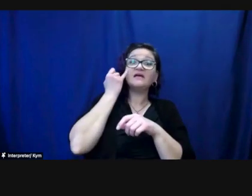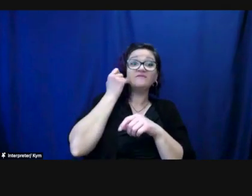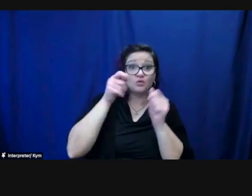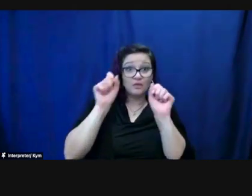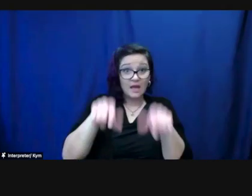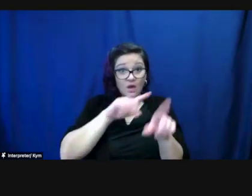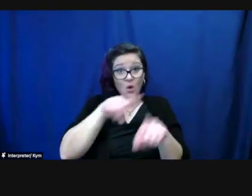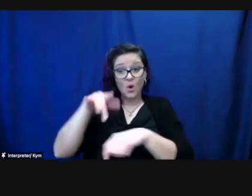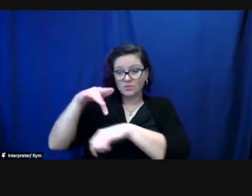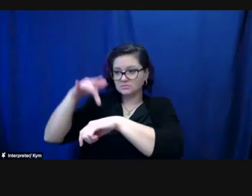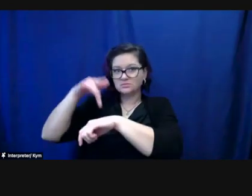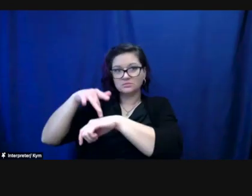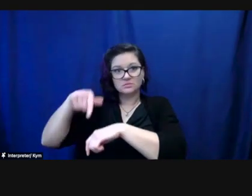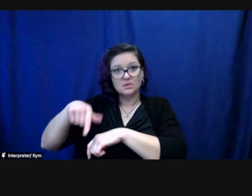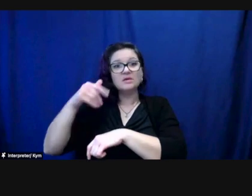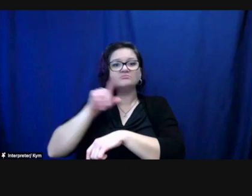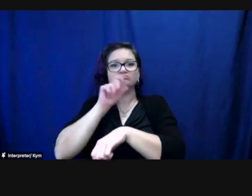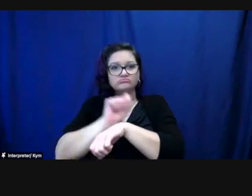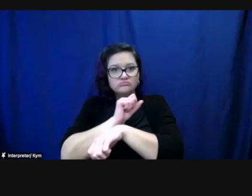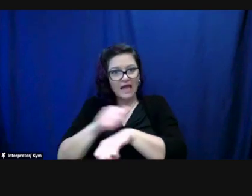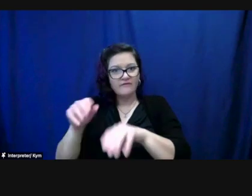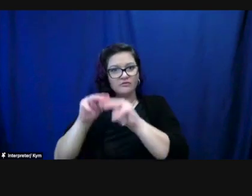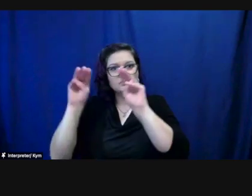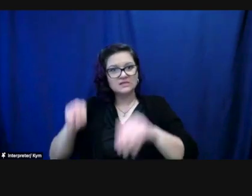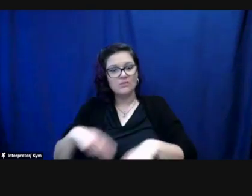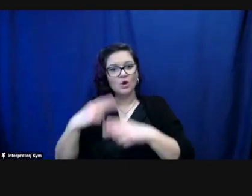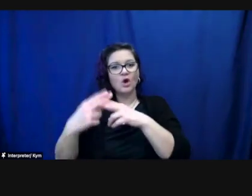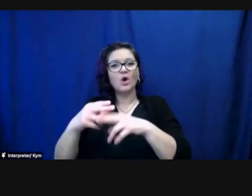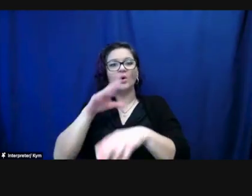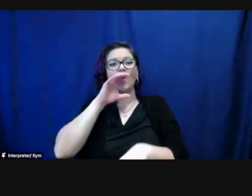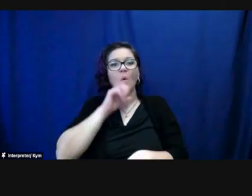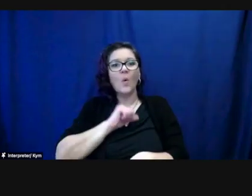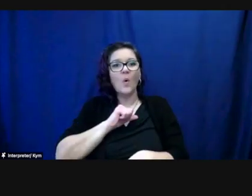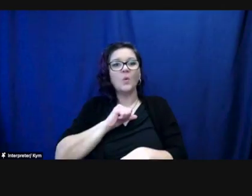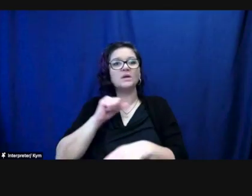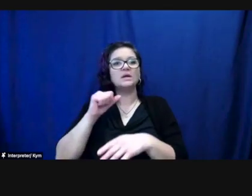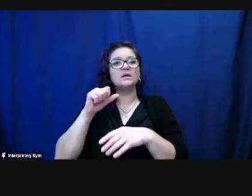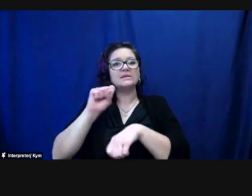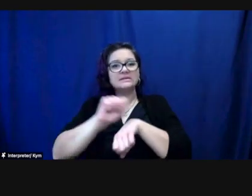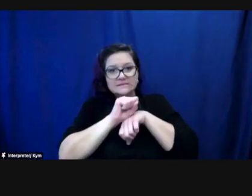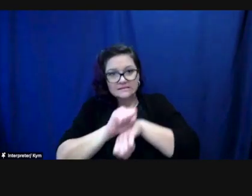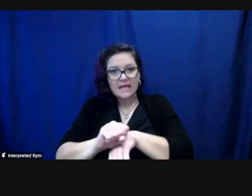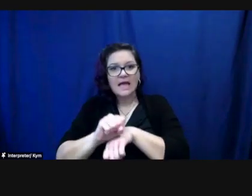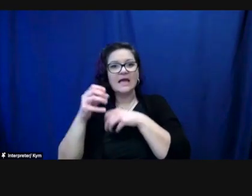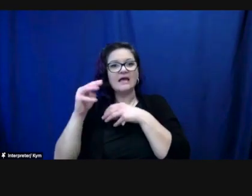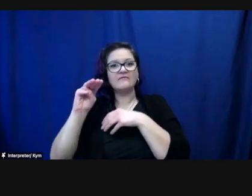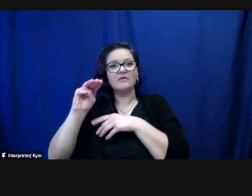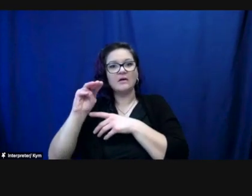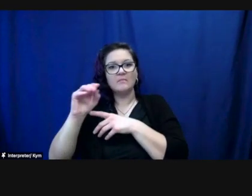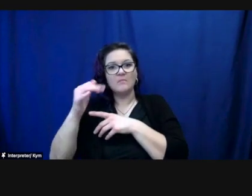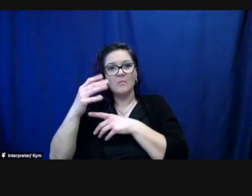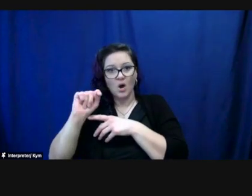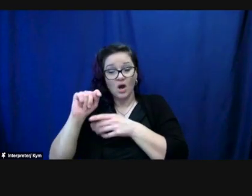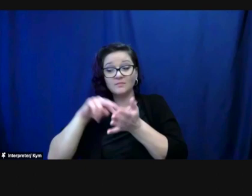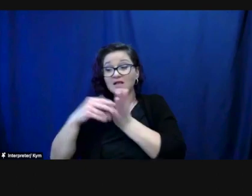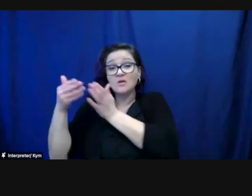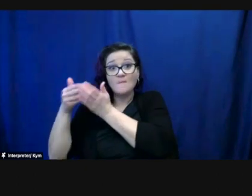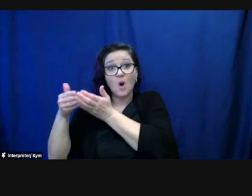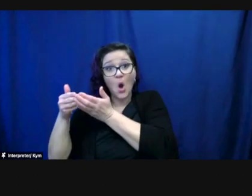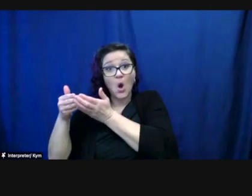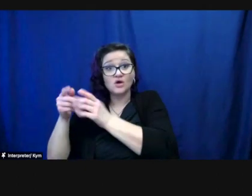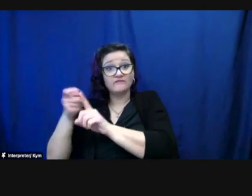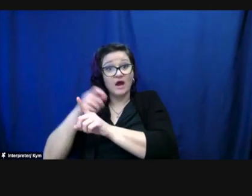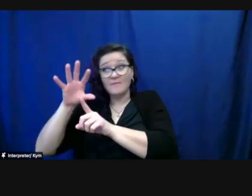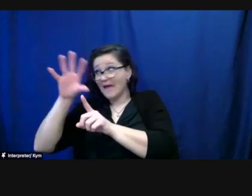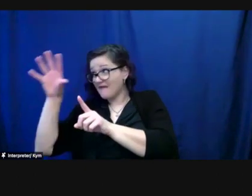have a museum called the Old Slave Mart, and it's where they used to bring the slaves to